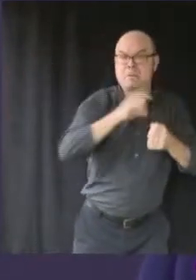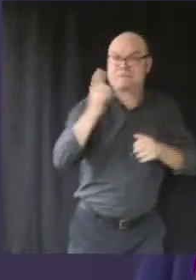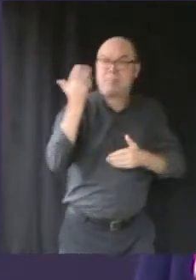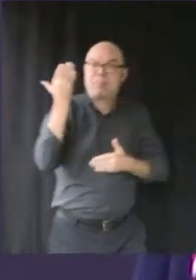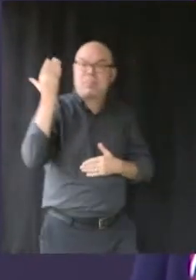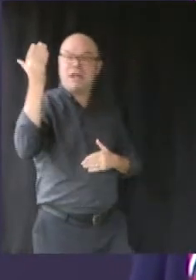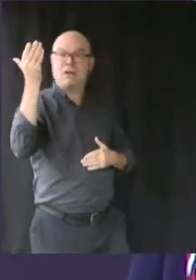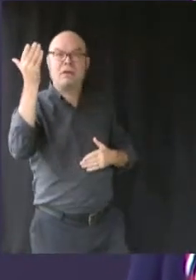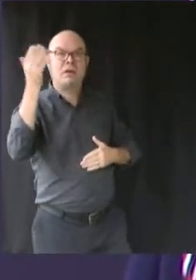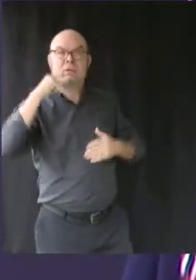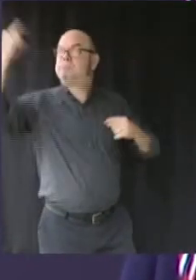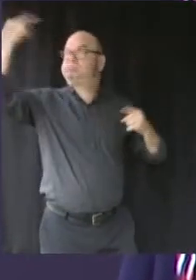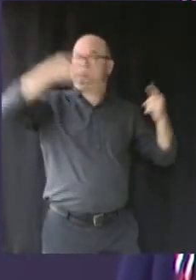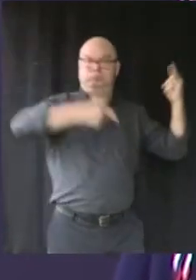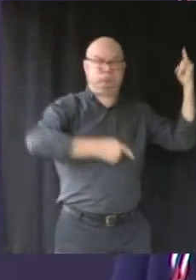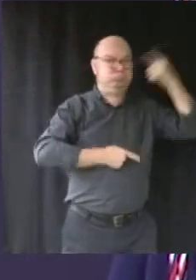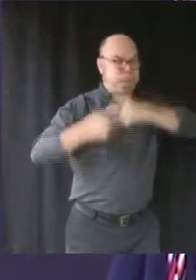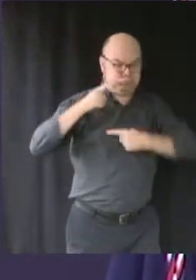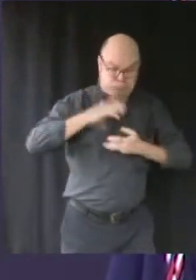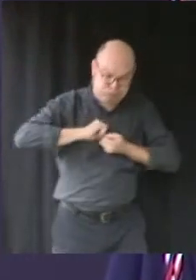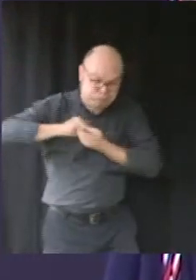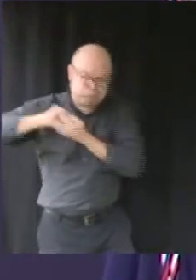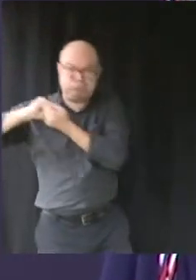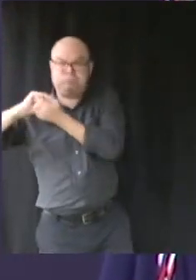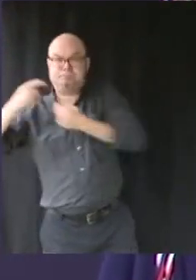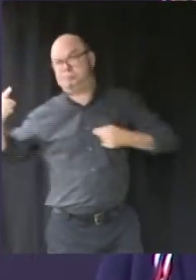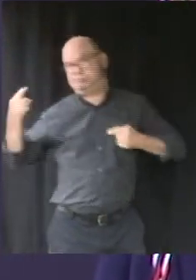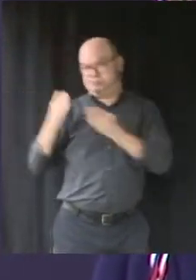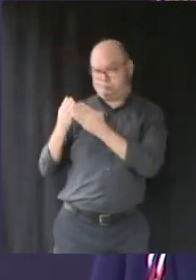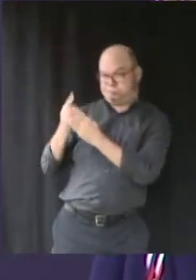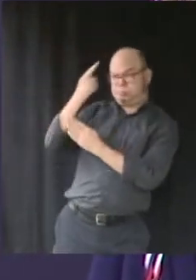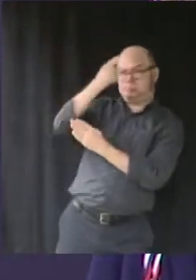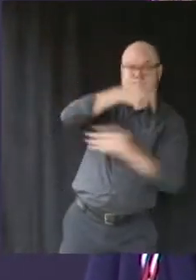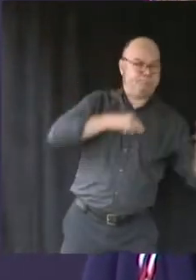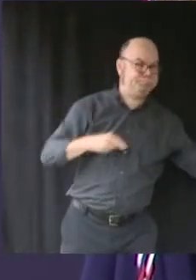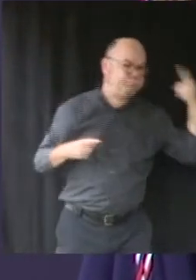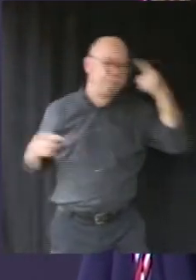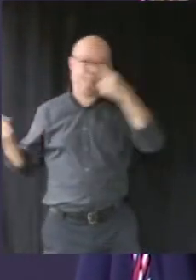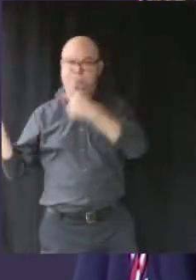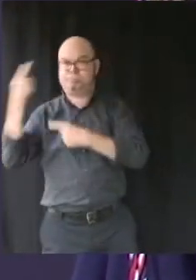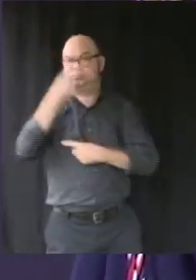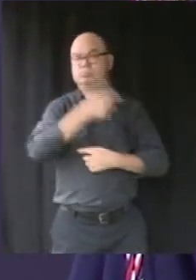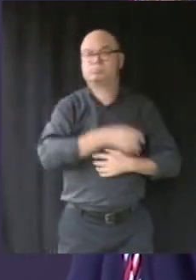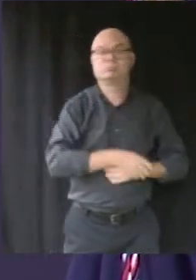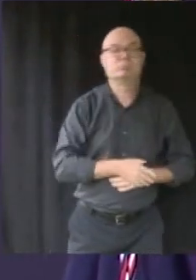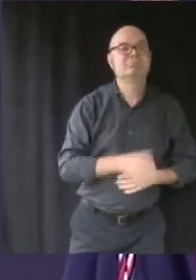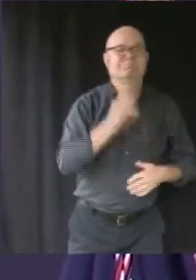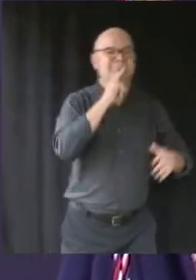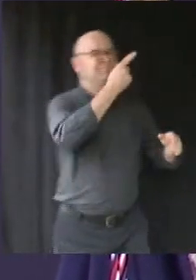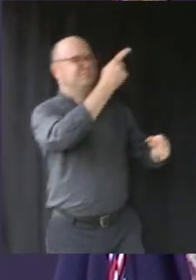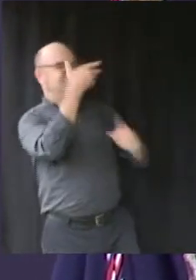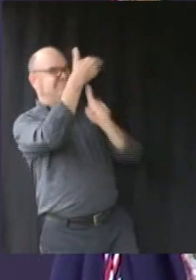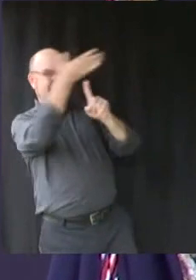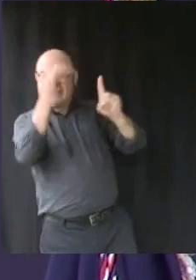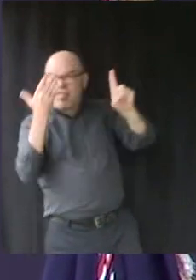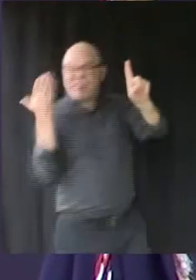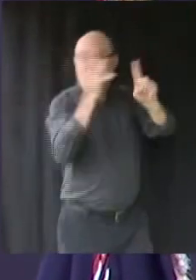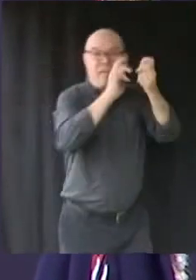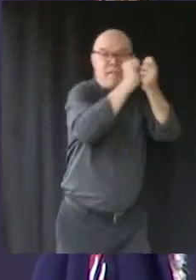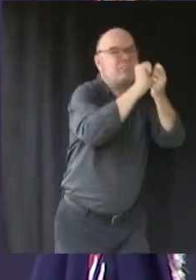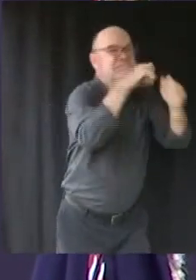the bombs bursting in air, gave proof through